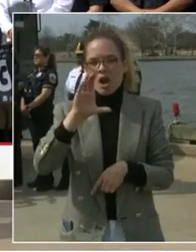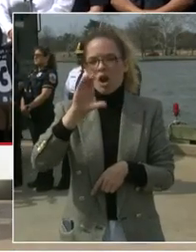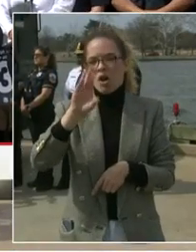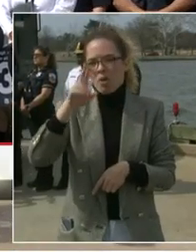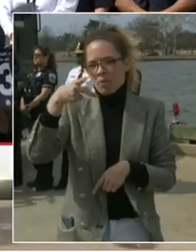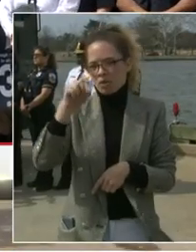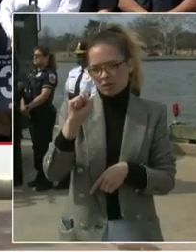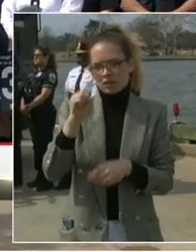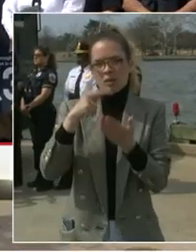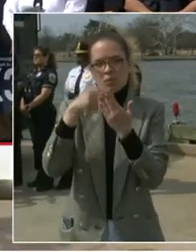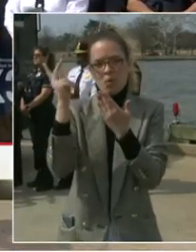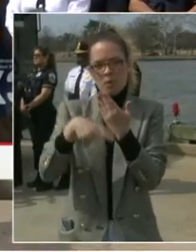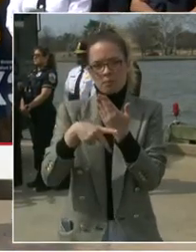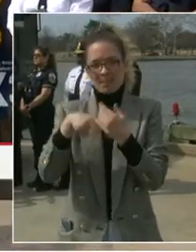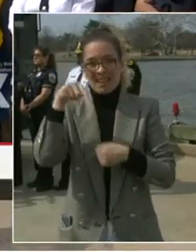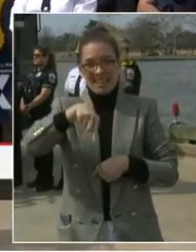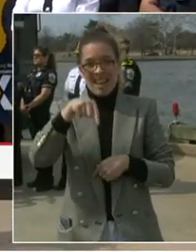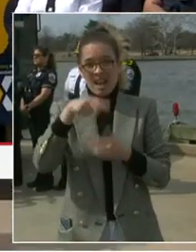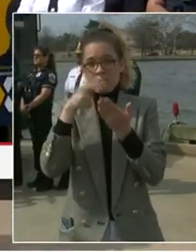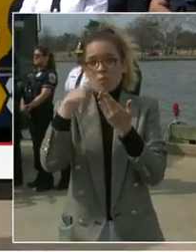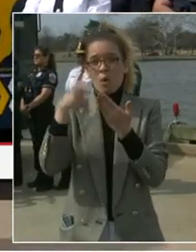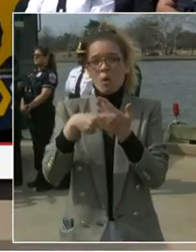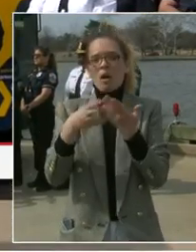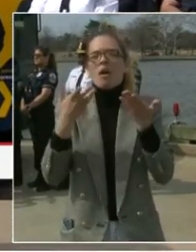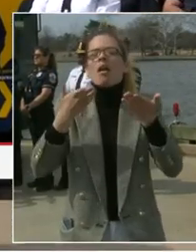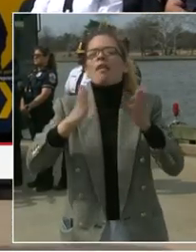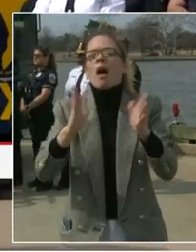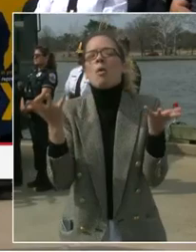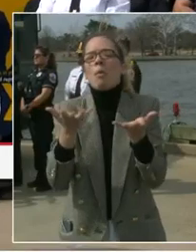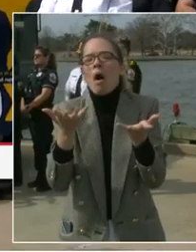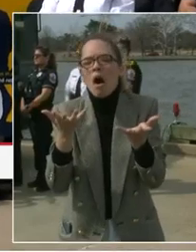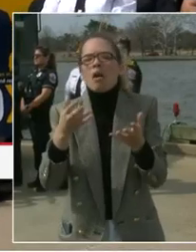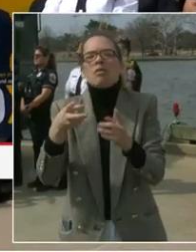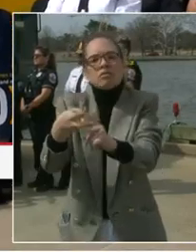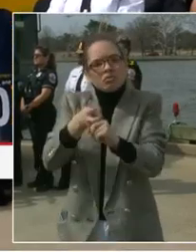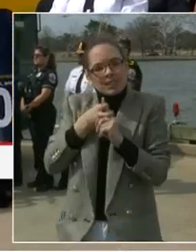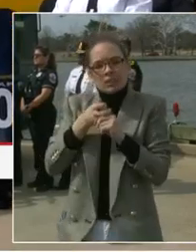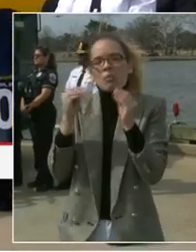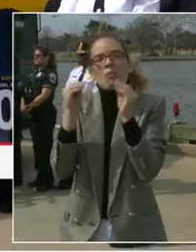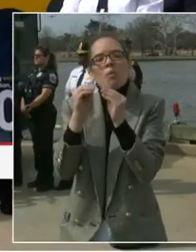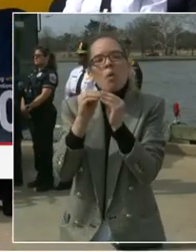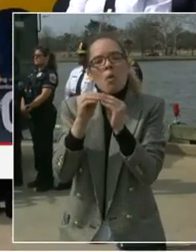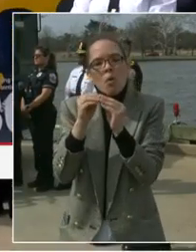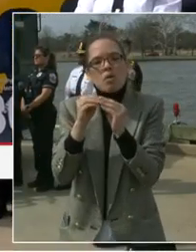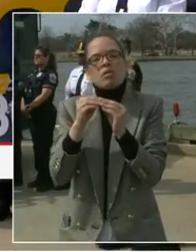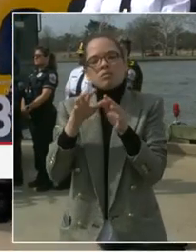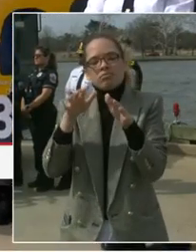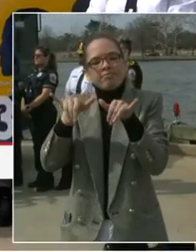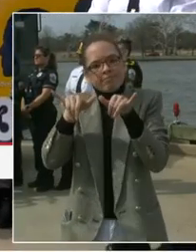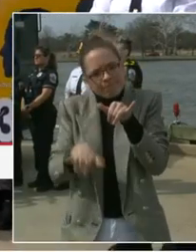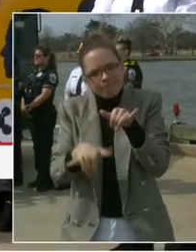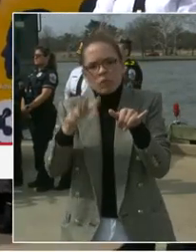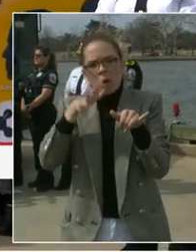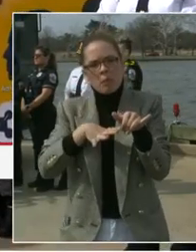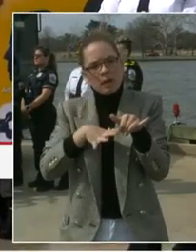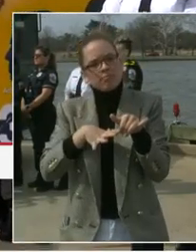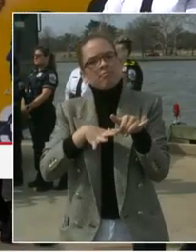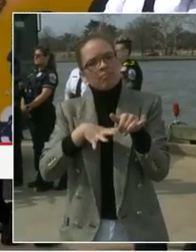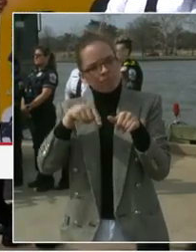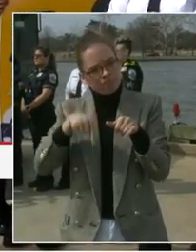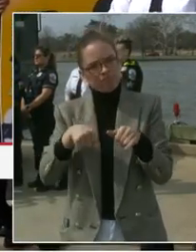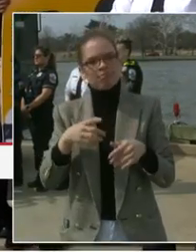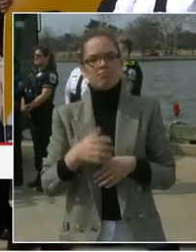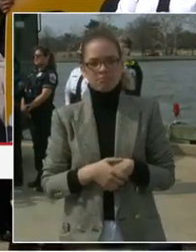us attract and retain female officers. Let me give you a stat. The current